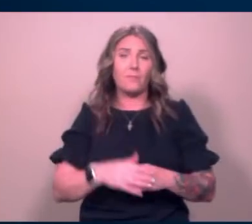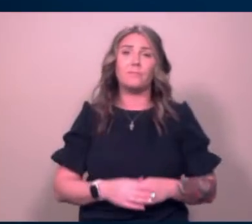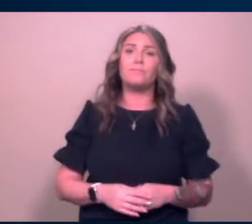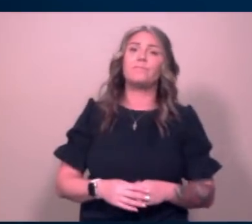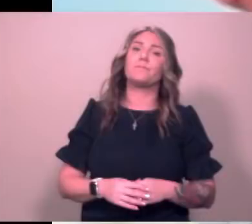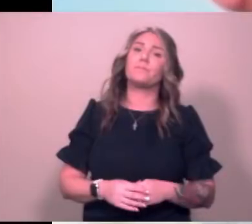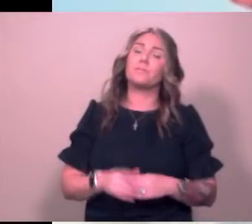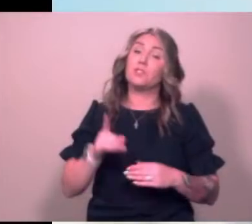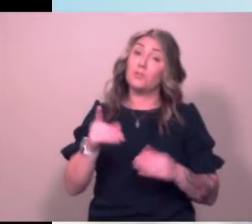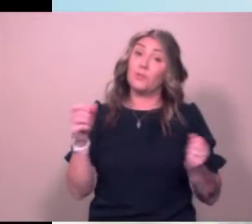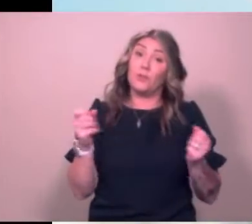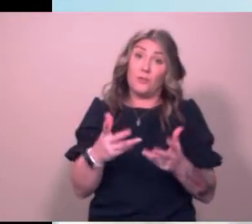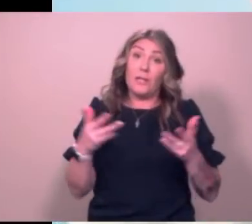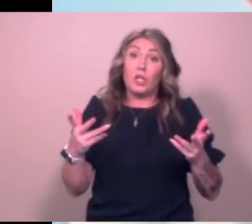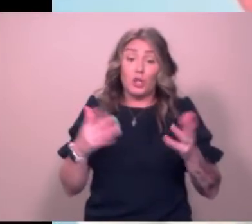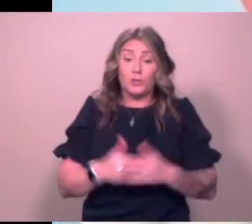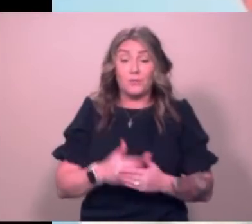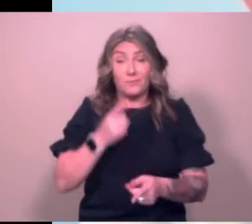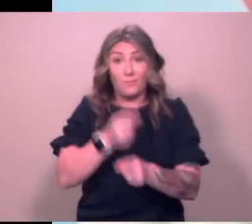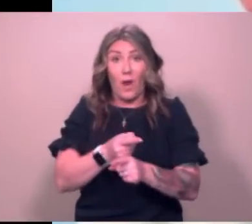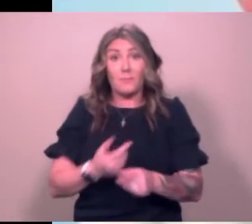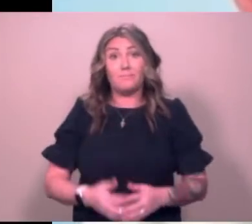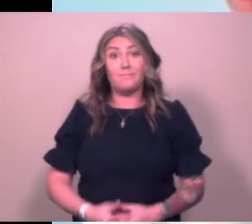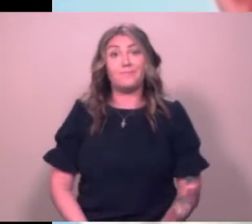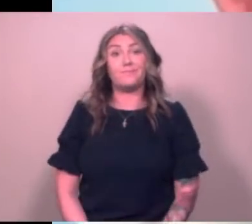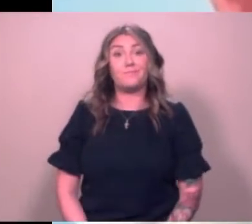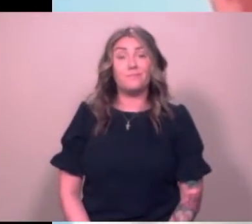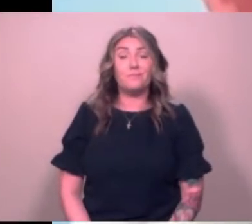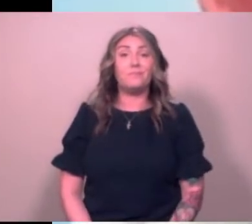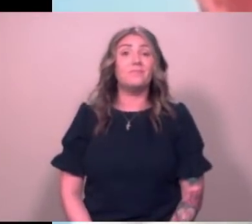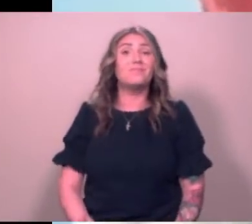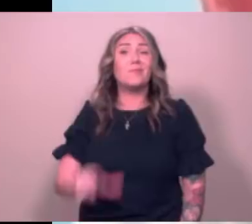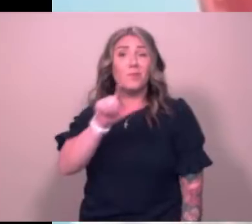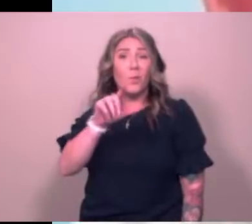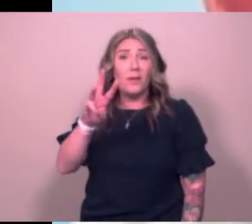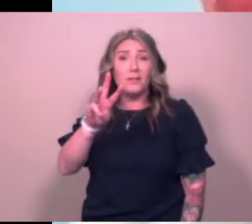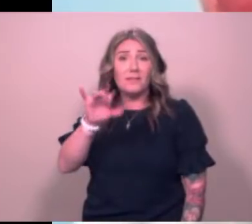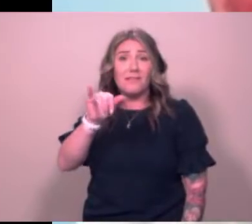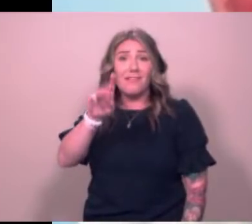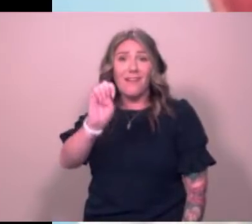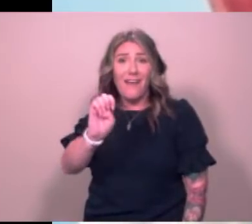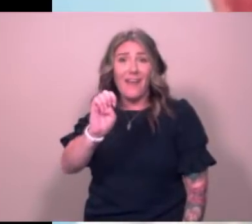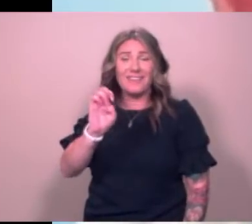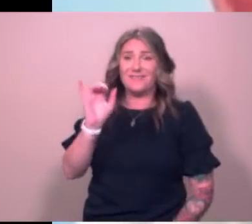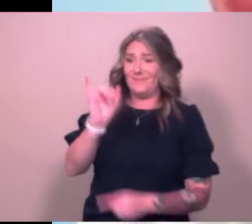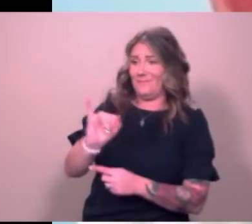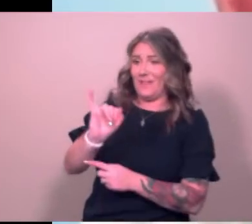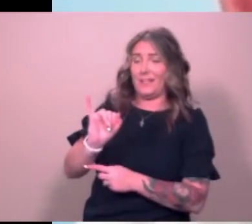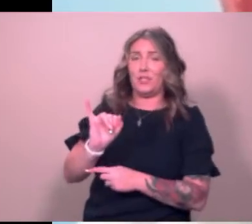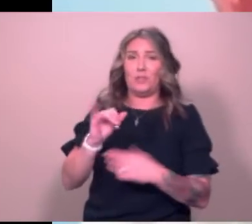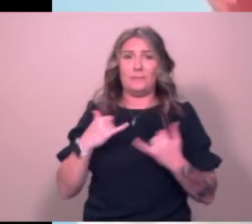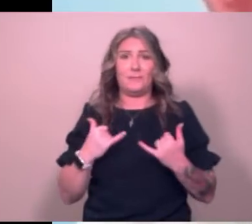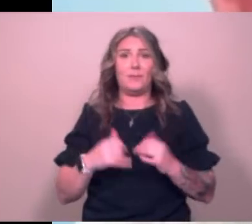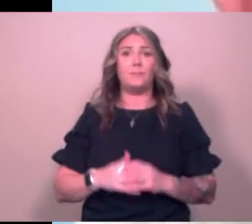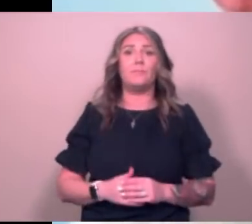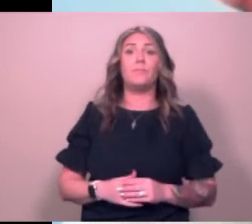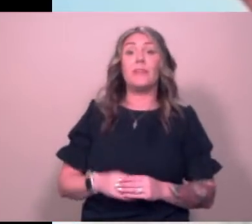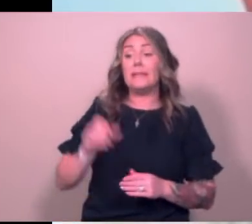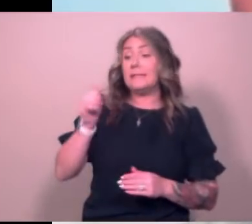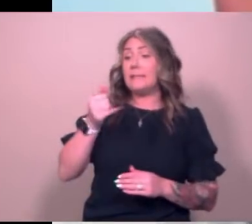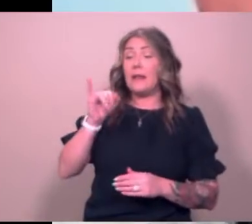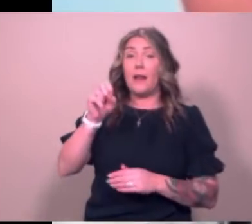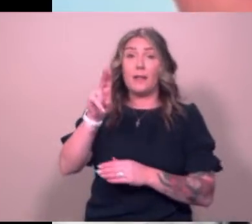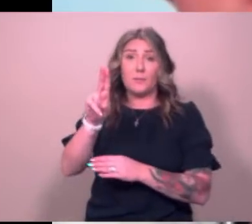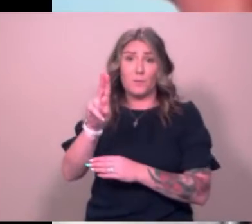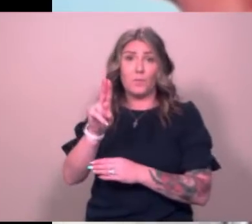Your fears are correct. We have 26 active infections in the hospital today. 10 of those are in the ICU,